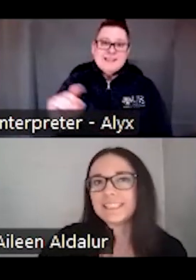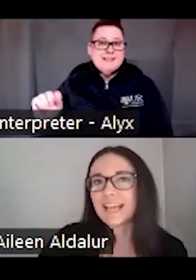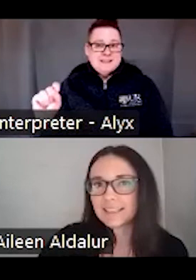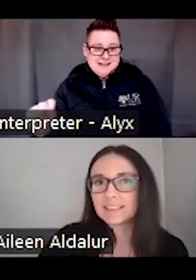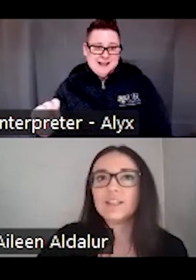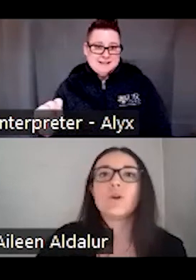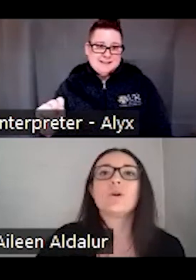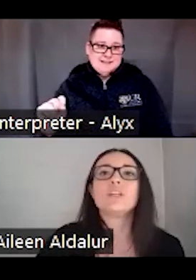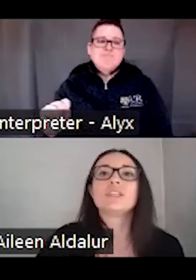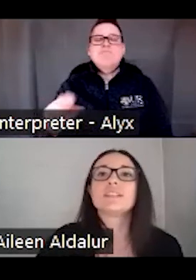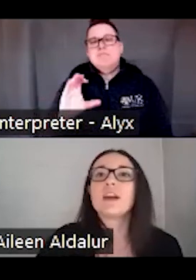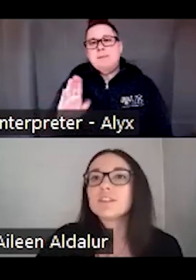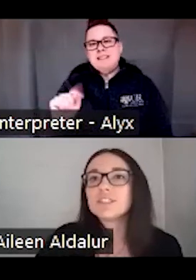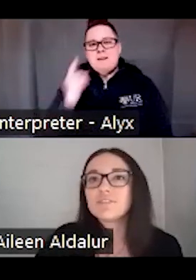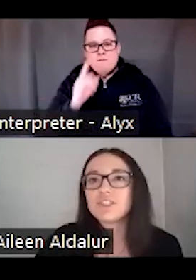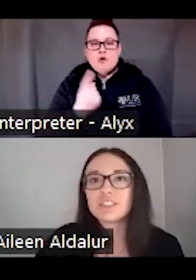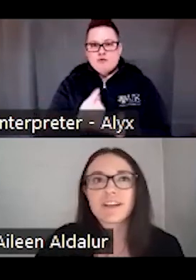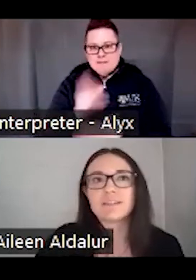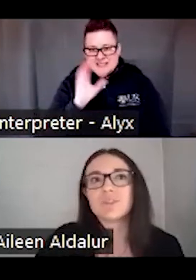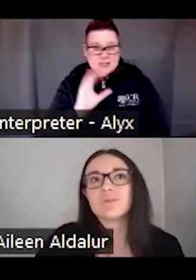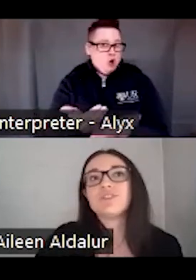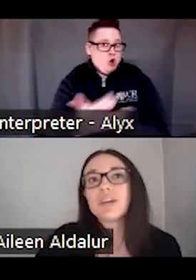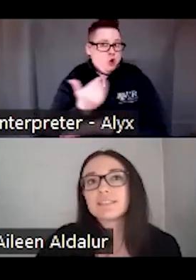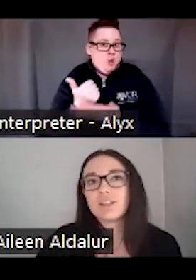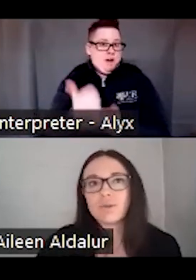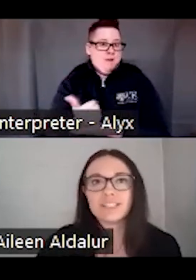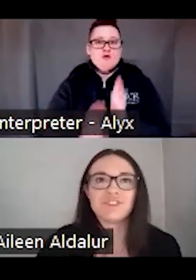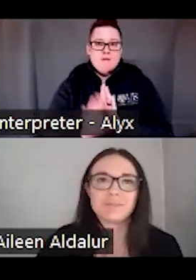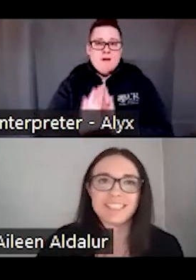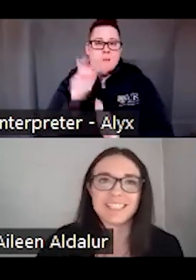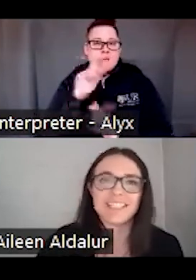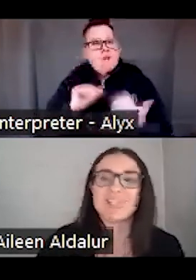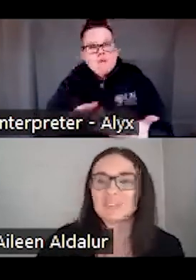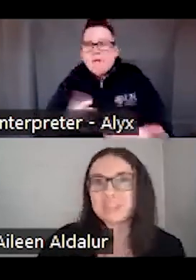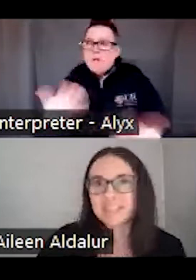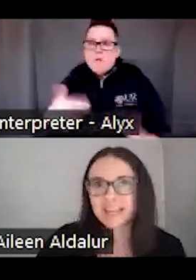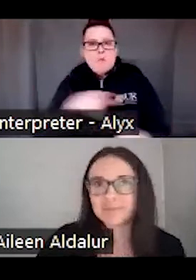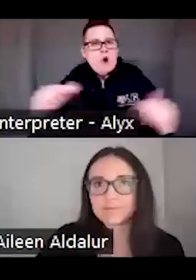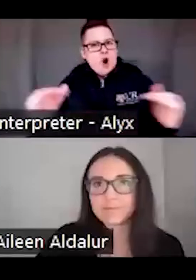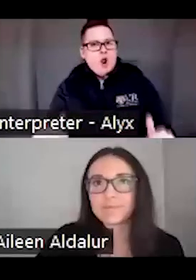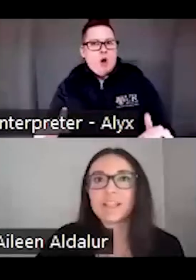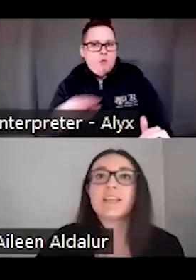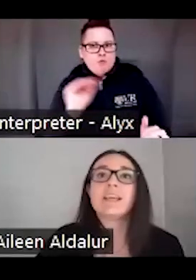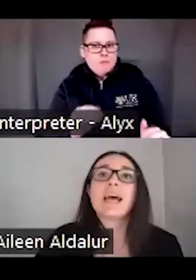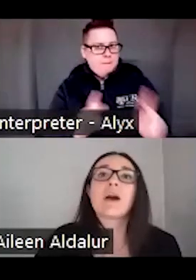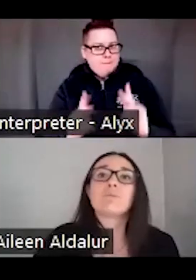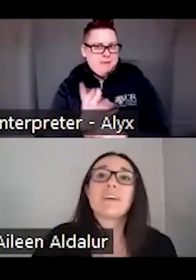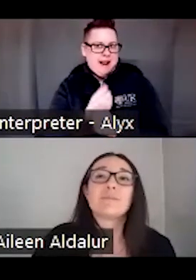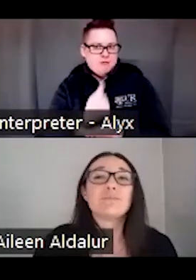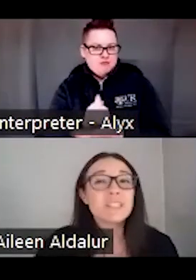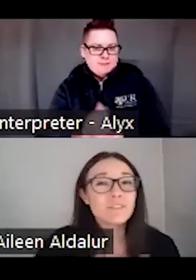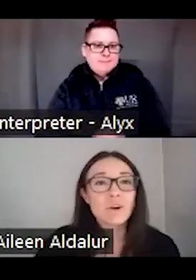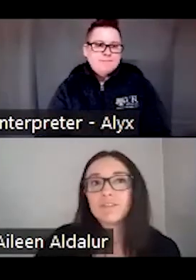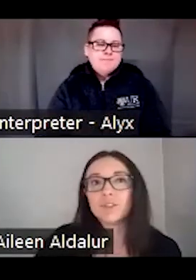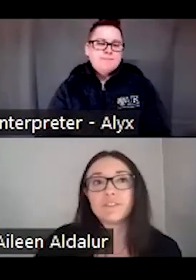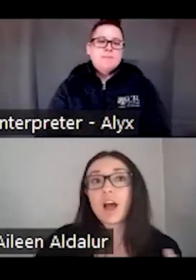seeking, CBT-TS, which is a novel intervention developed to address the low rates of treatment seeking in the general society. I will provide